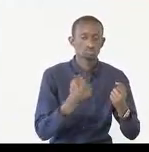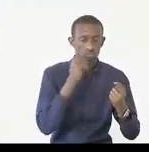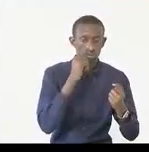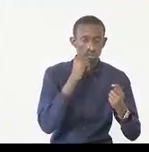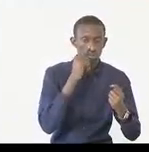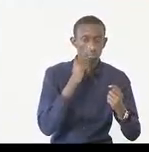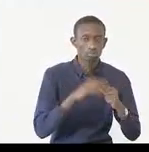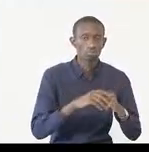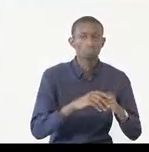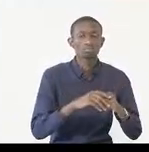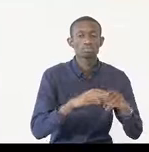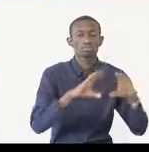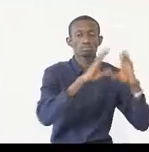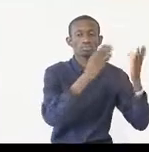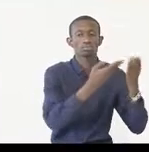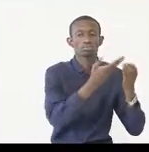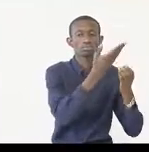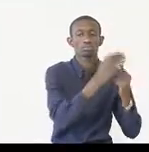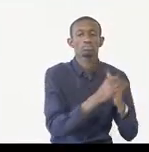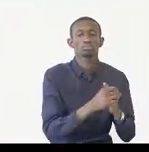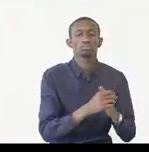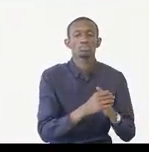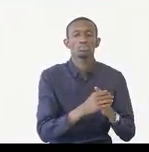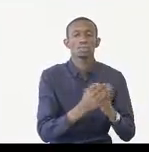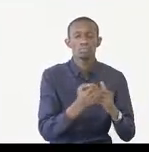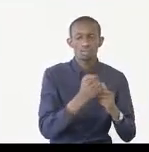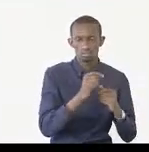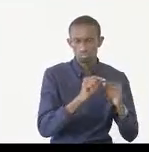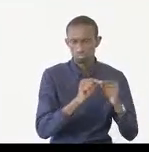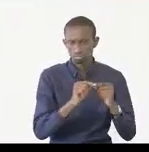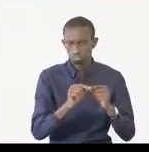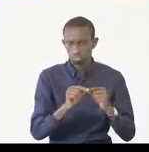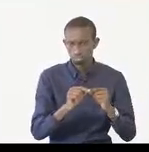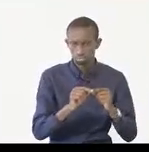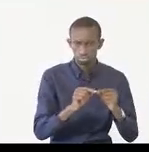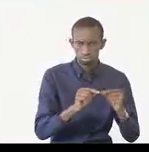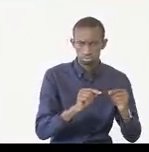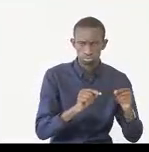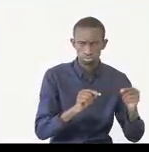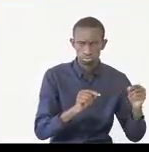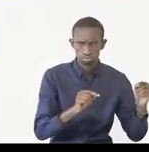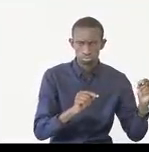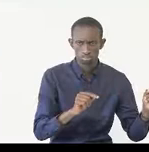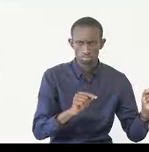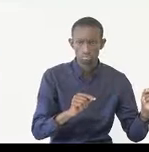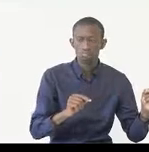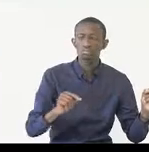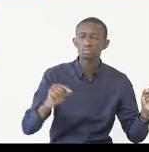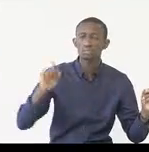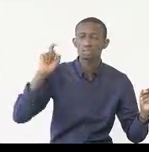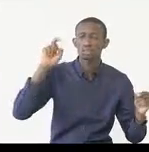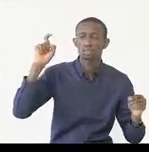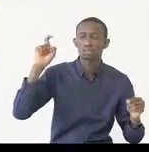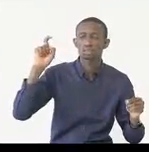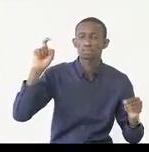the component of the velocity along the x-axis. Do you see here? If we draw the line from this vector